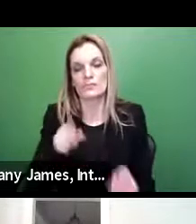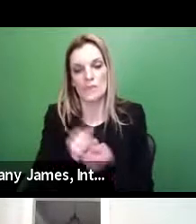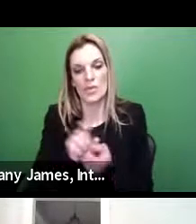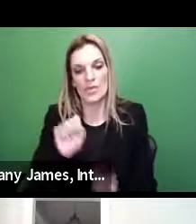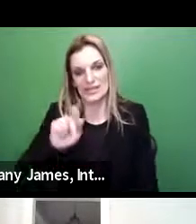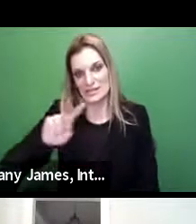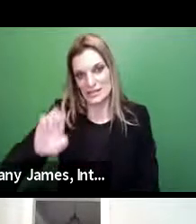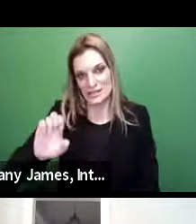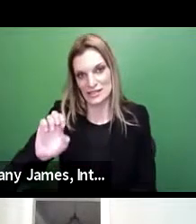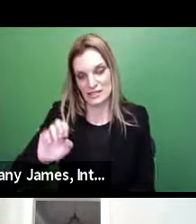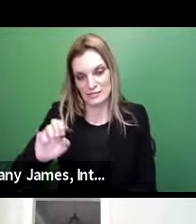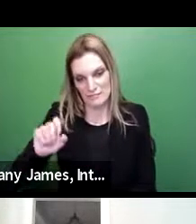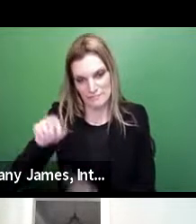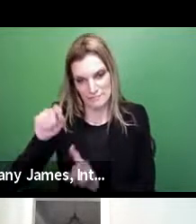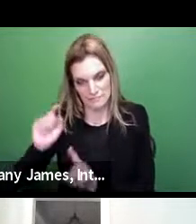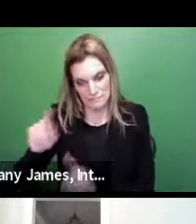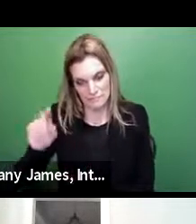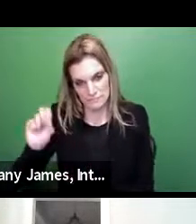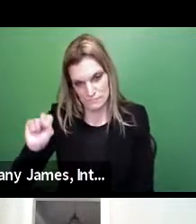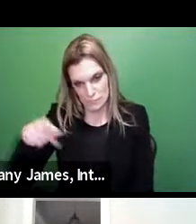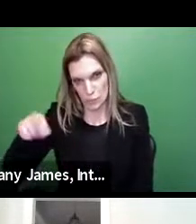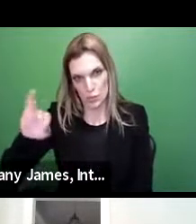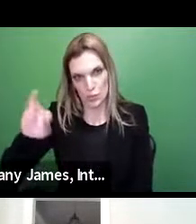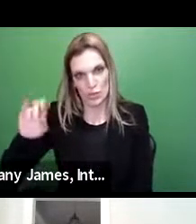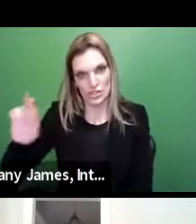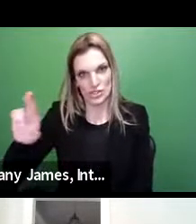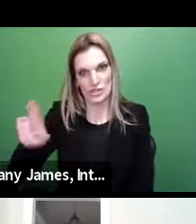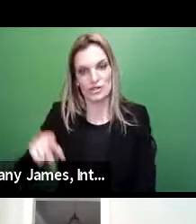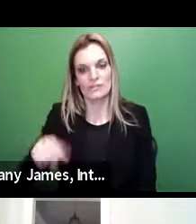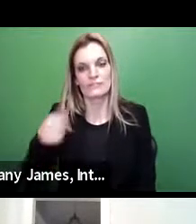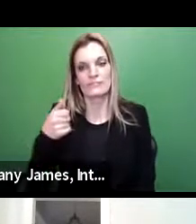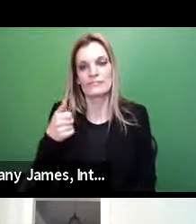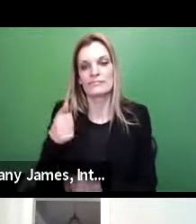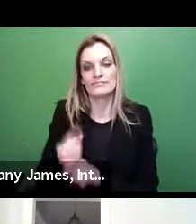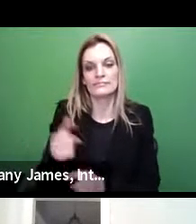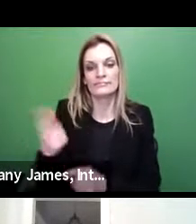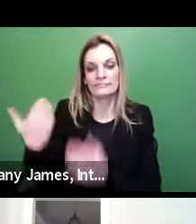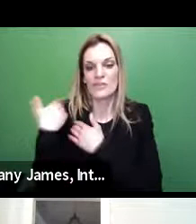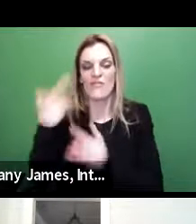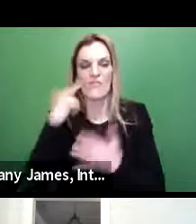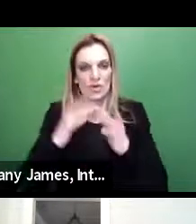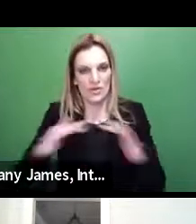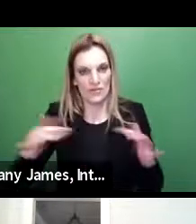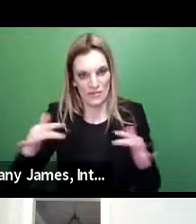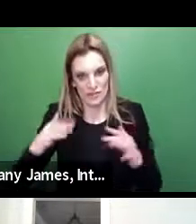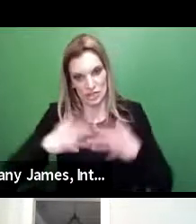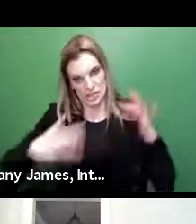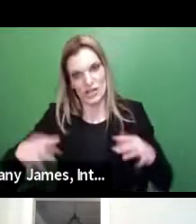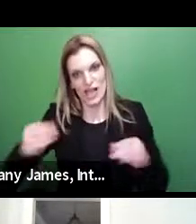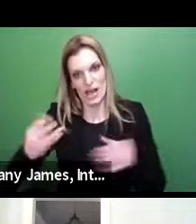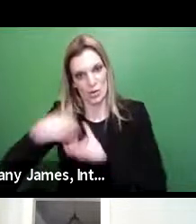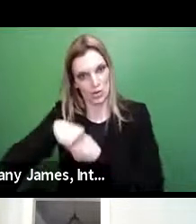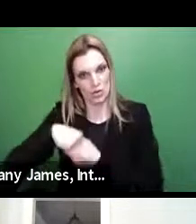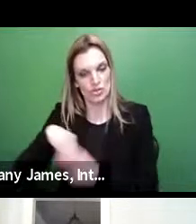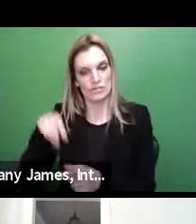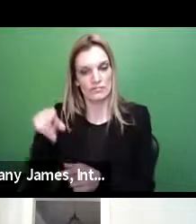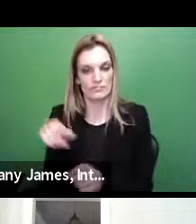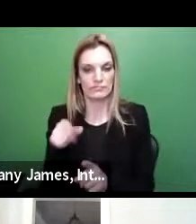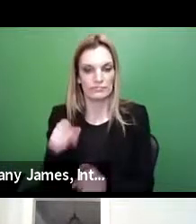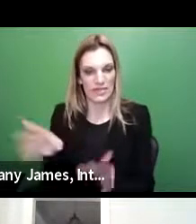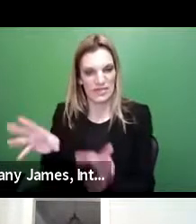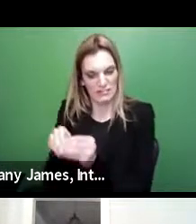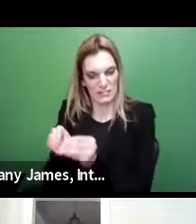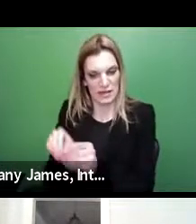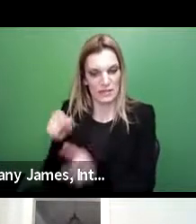Spritzer, who is the president and CEO of the Michigan Roundtable for Diversity and Inclusion. I also attended a meeting with the